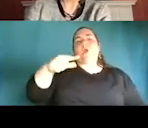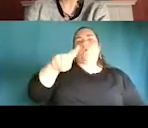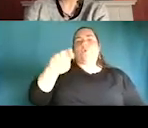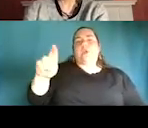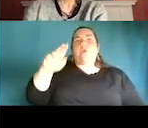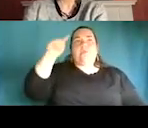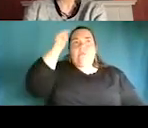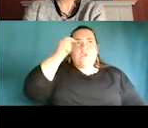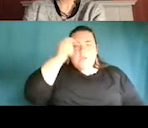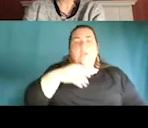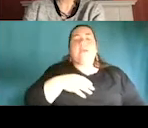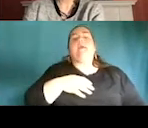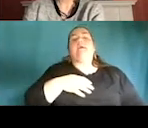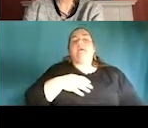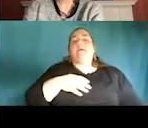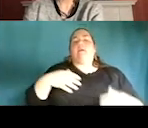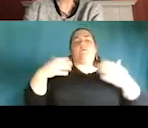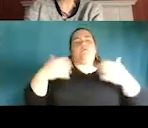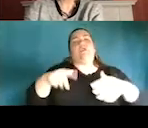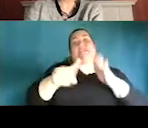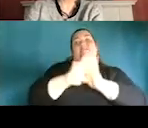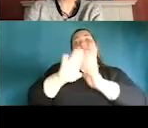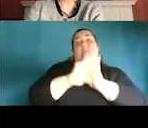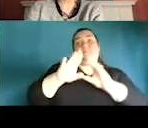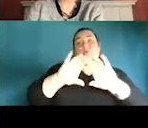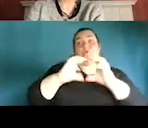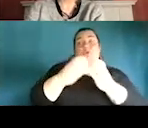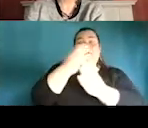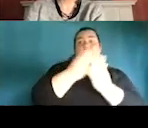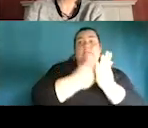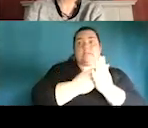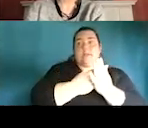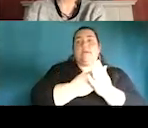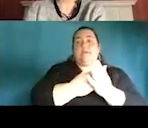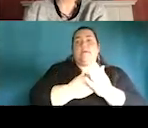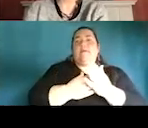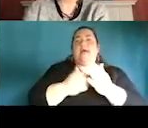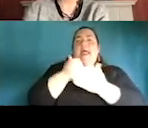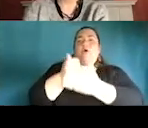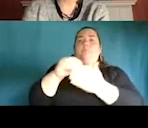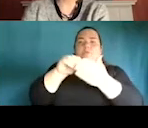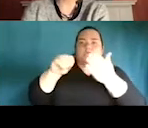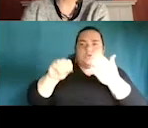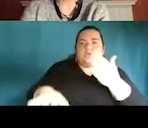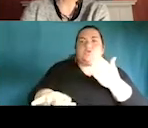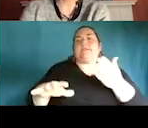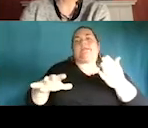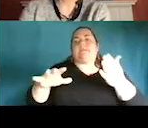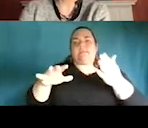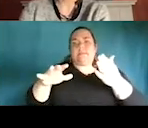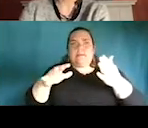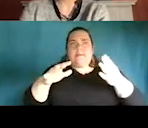psychoanalysis. And he has developed courses that similarly pull together for students the threads of these interdisciplinary interests.